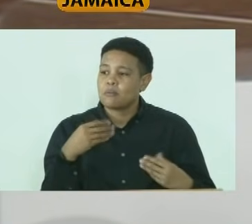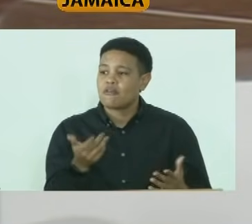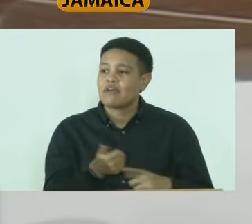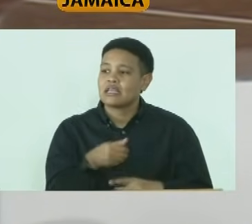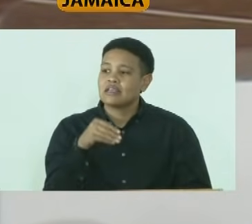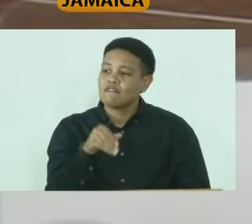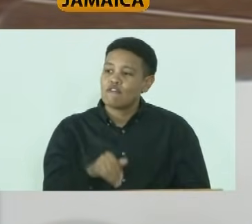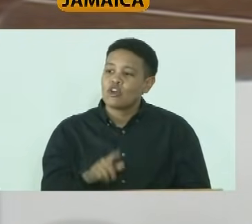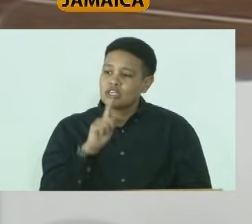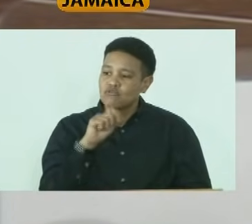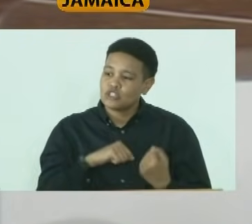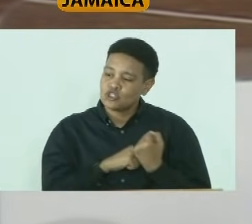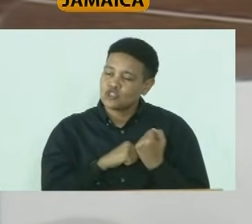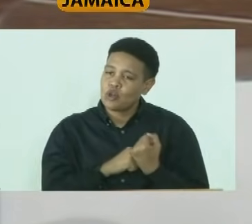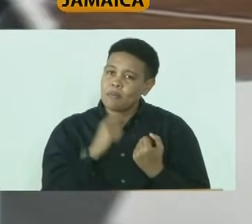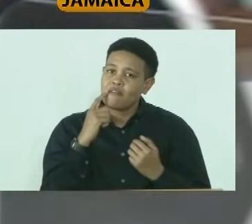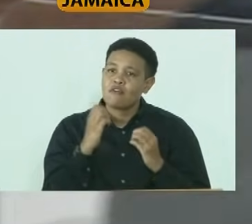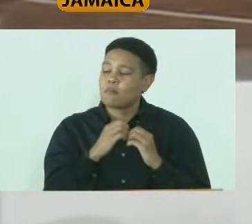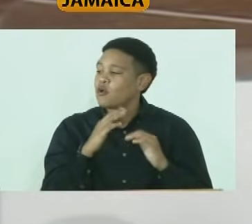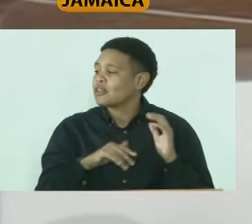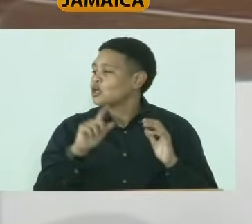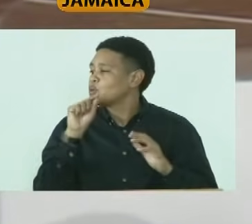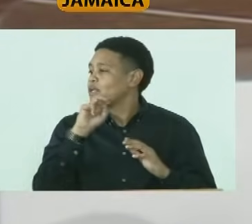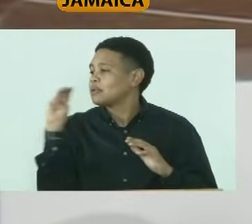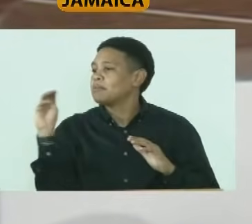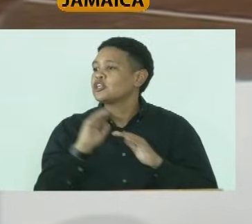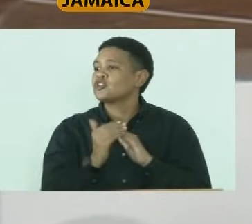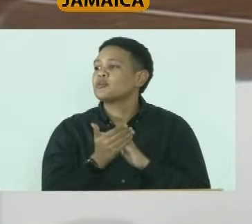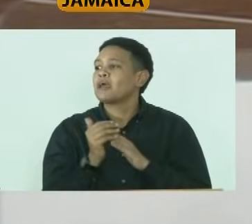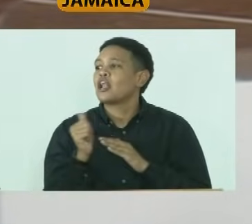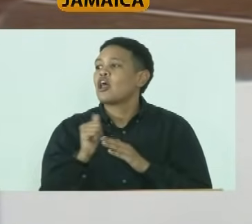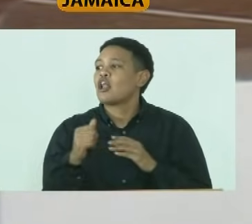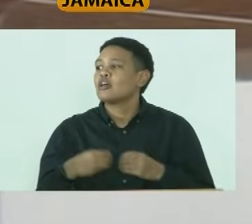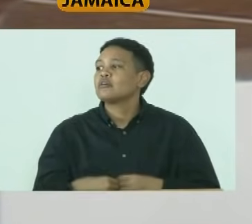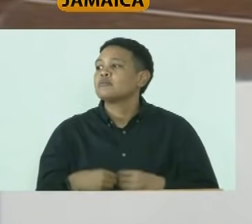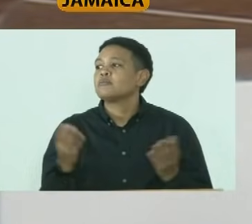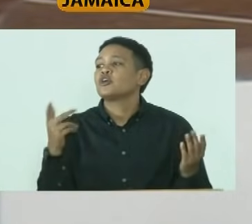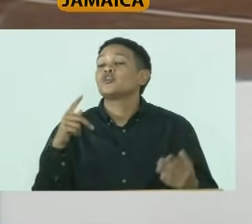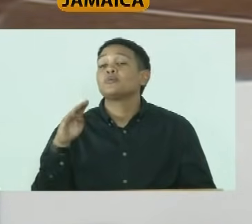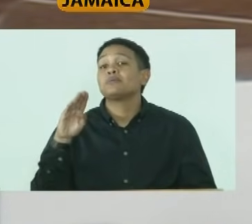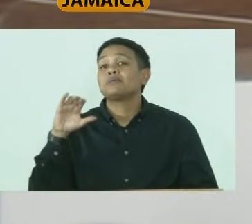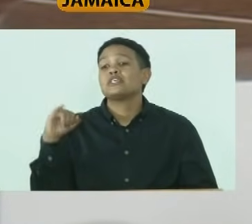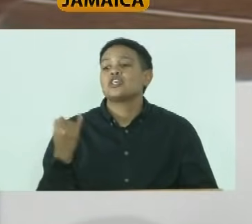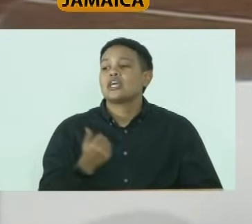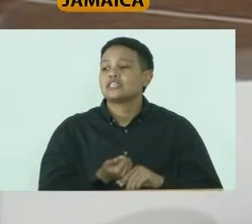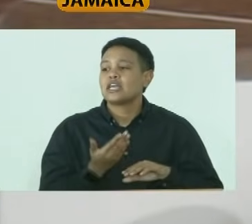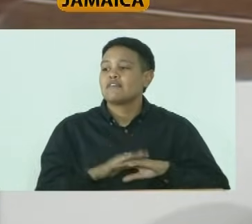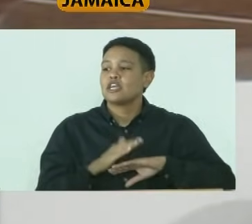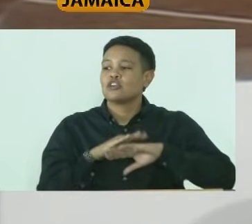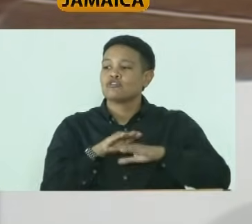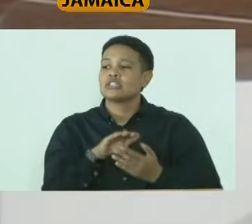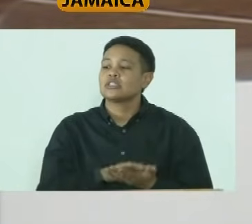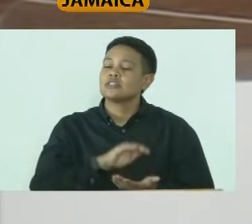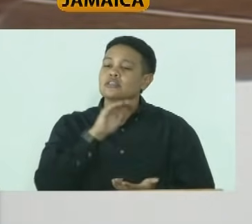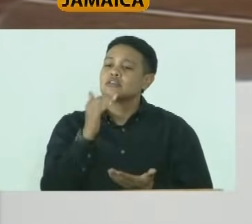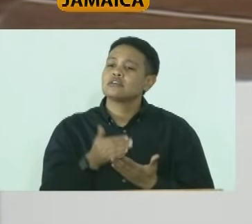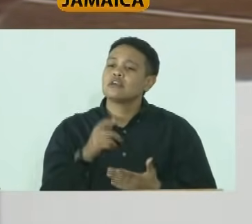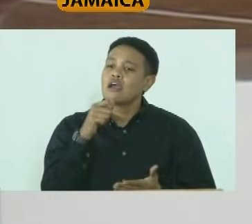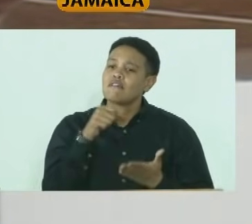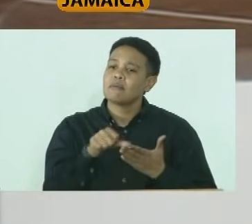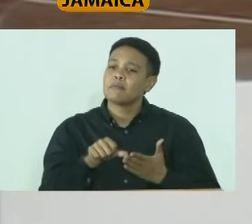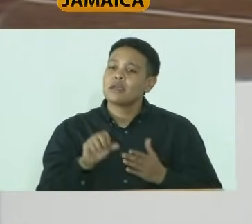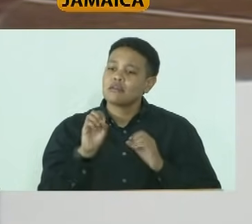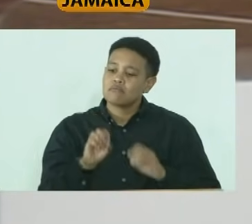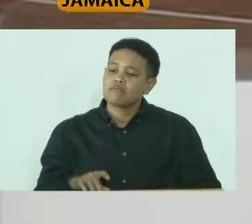funding support of more than 20 million Jamaican dollars to the PBCJ to increase the number of playout channels that